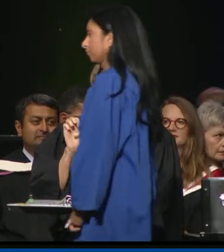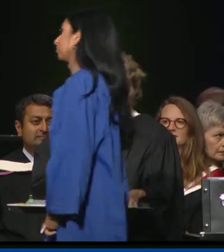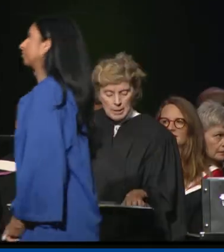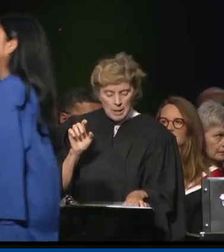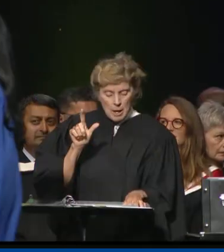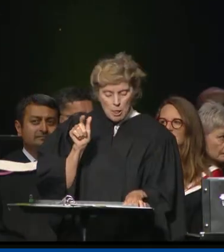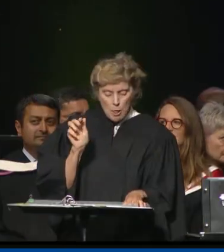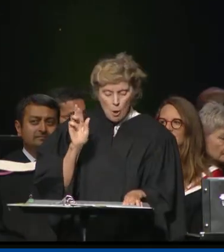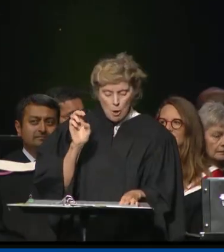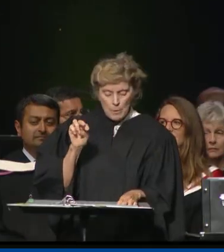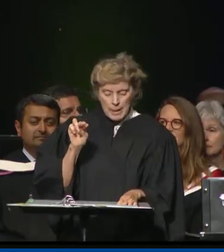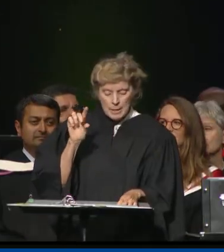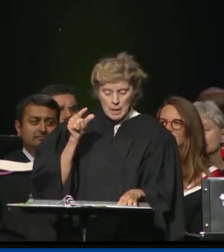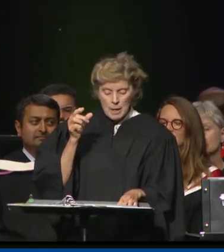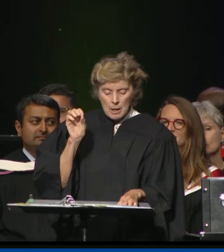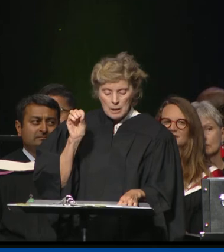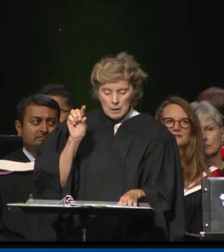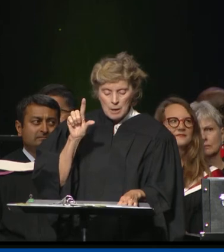Lauren Gonsalves.